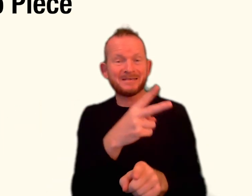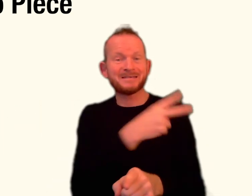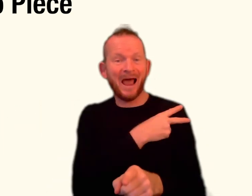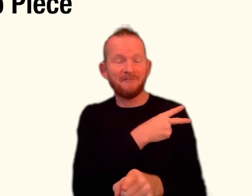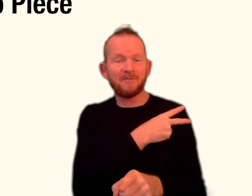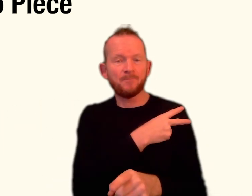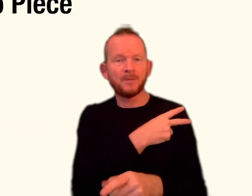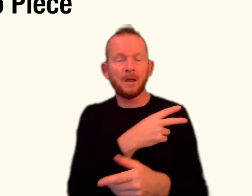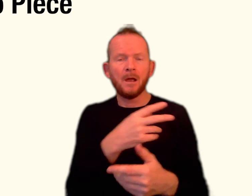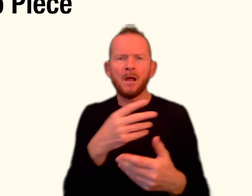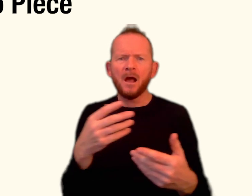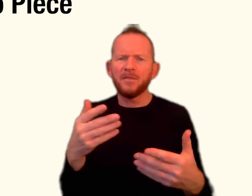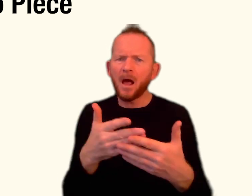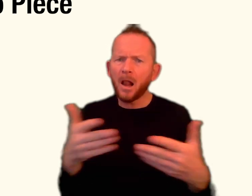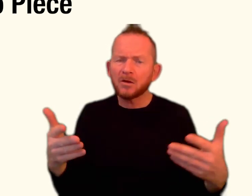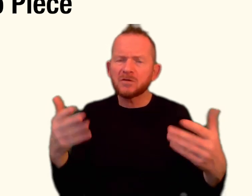good intentions in